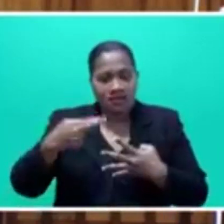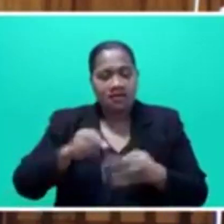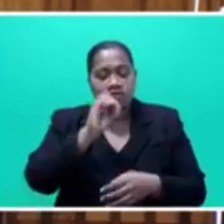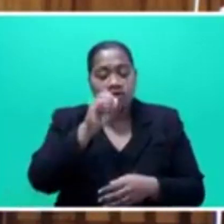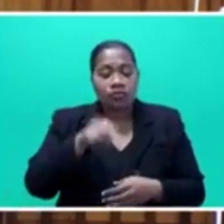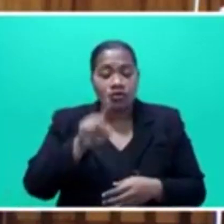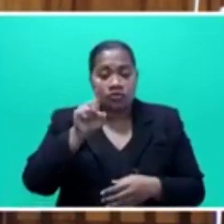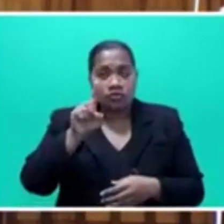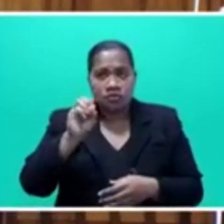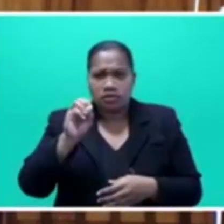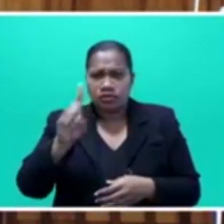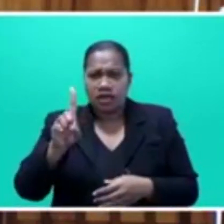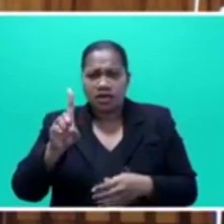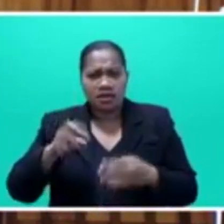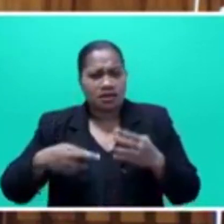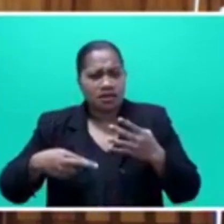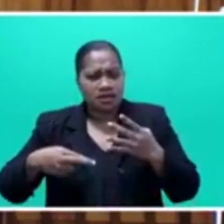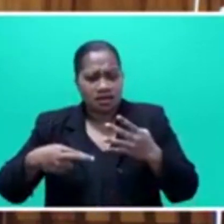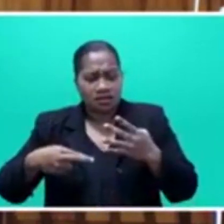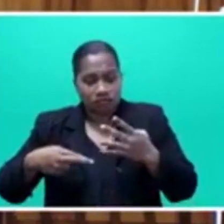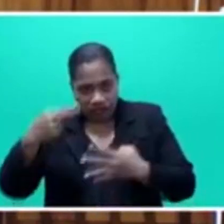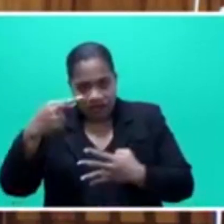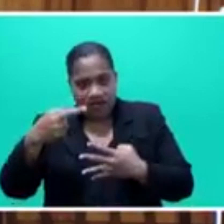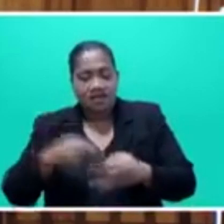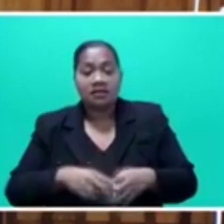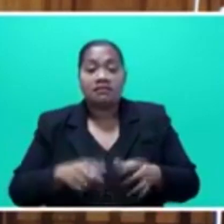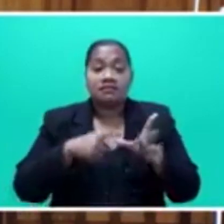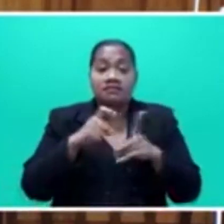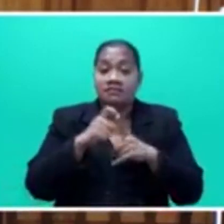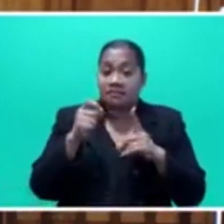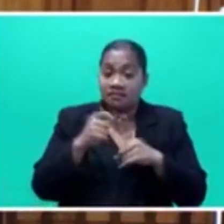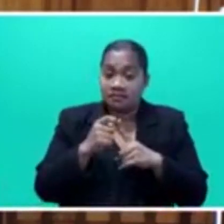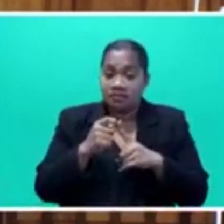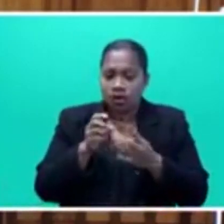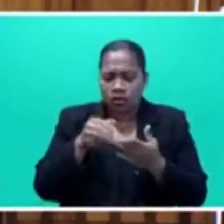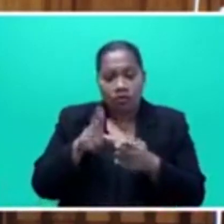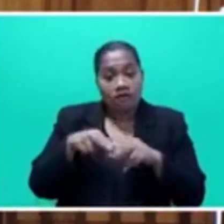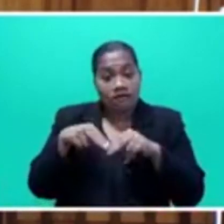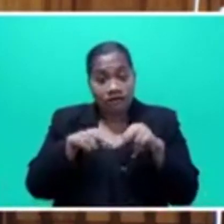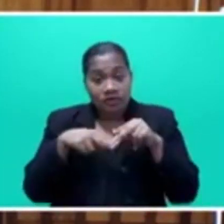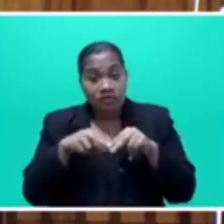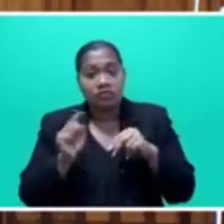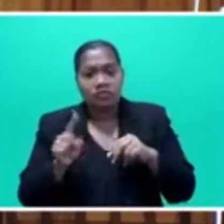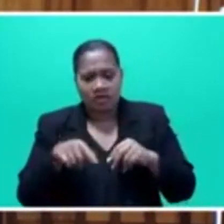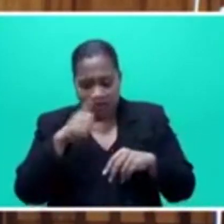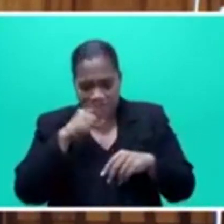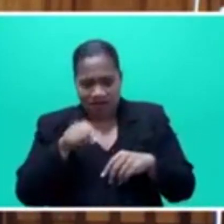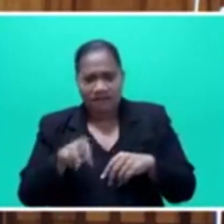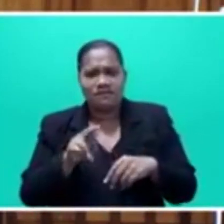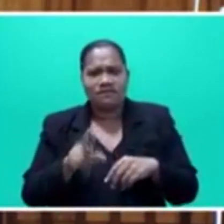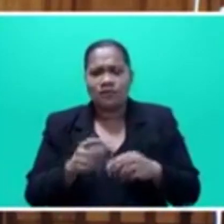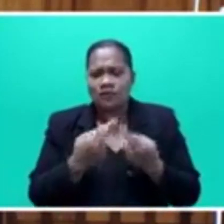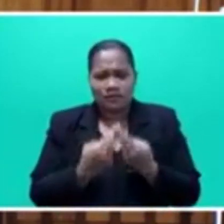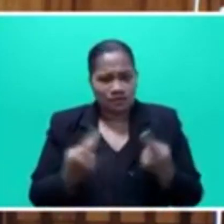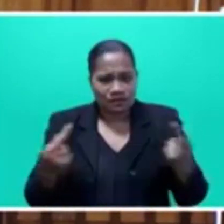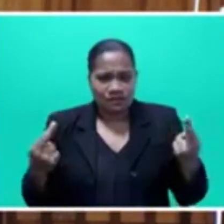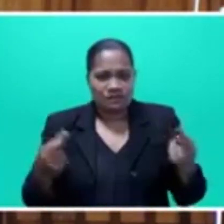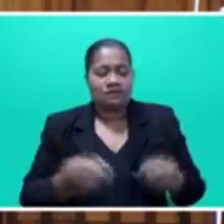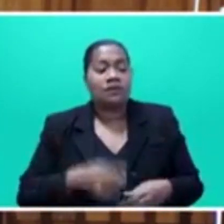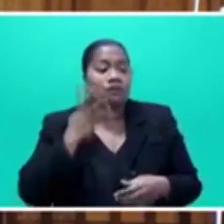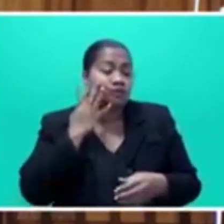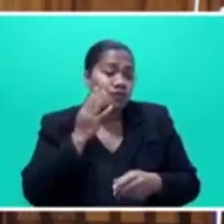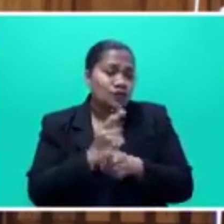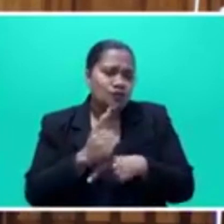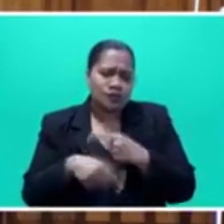0.01% interest rate. And the ADB has just approved Fiji to be eligible for its concessional resources. When we go and talk about